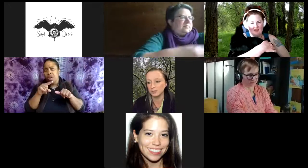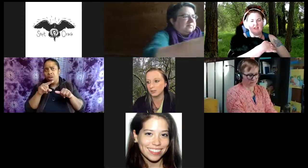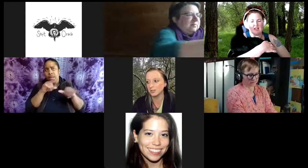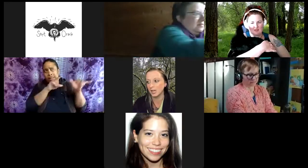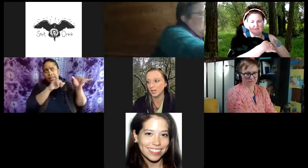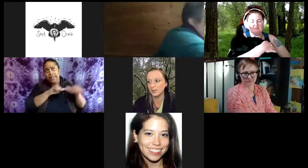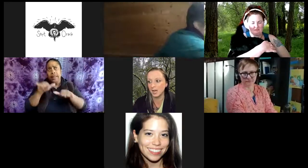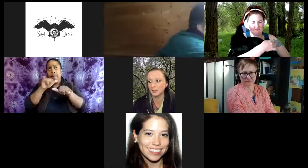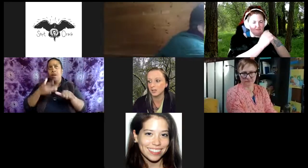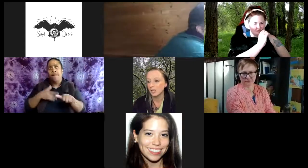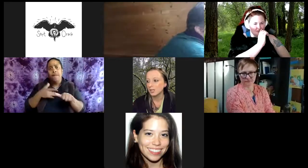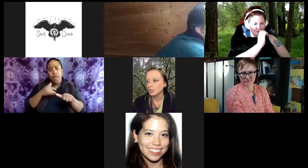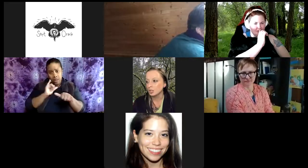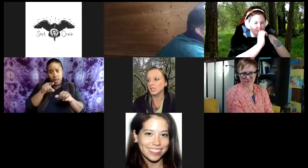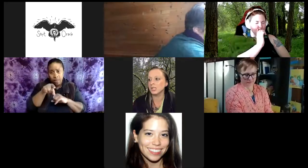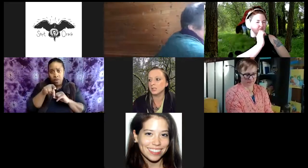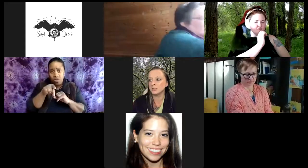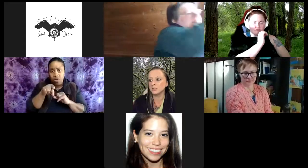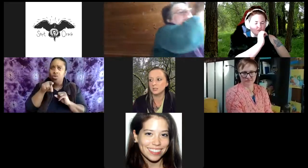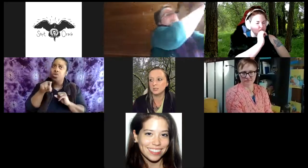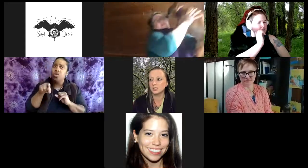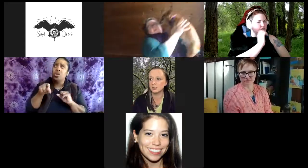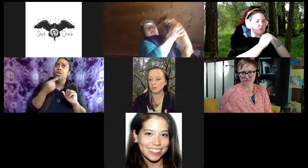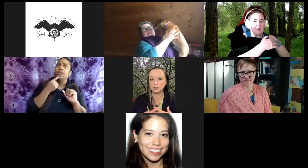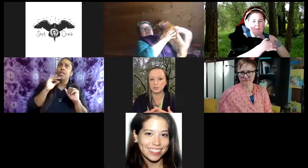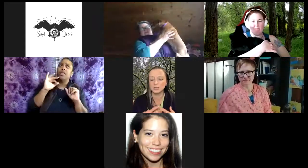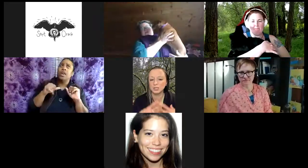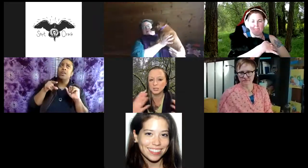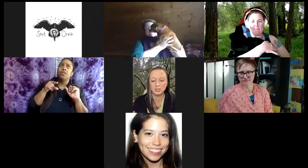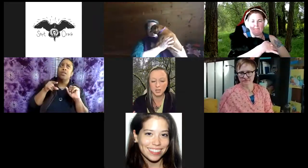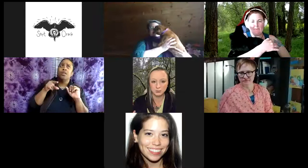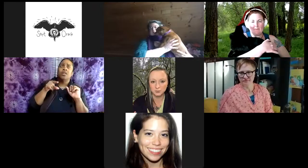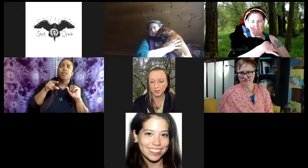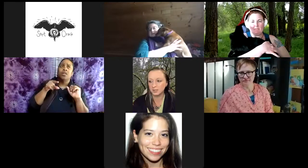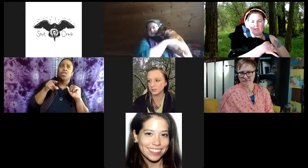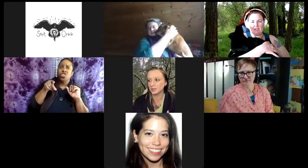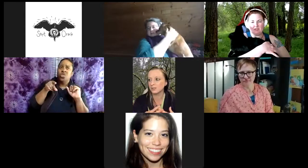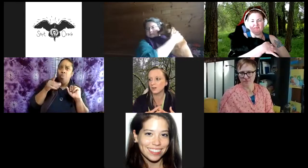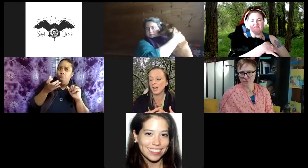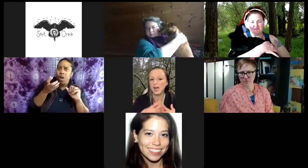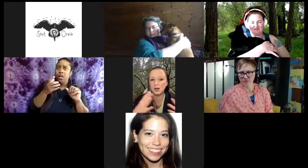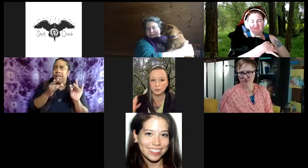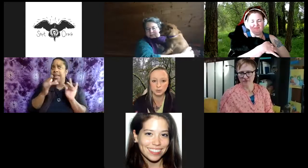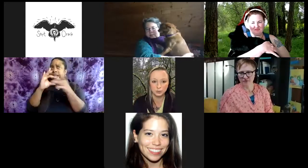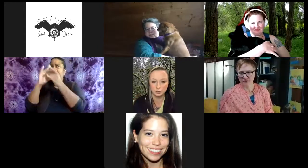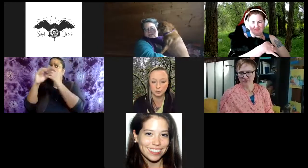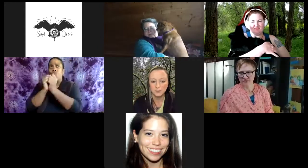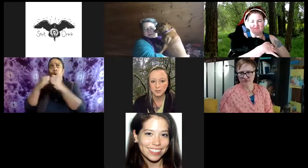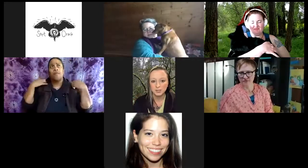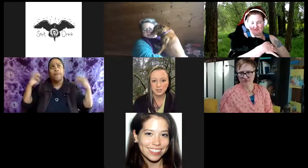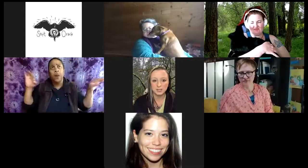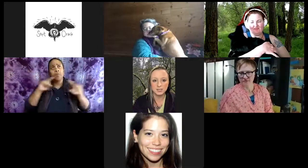you. And she said that she didn't, she was looking to connect with fairies and didn't know how